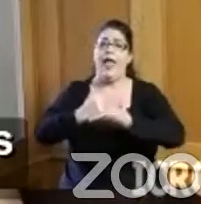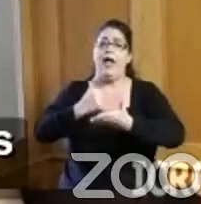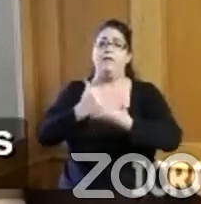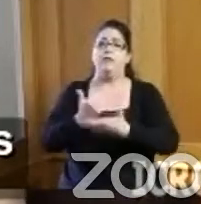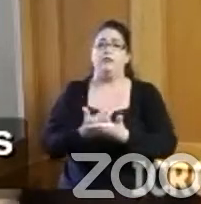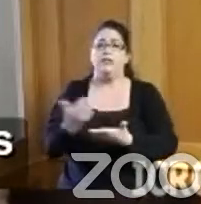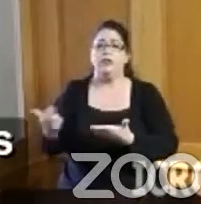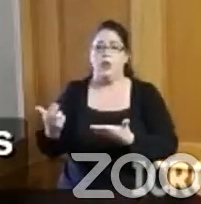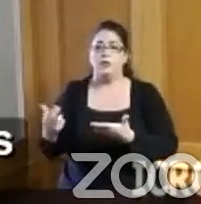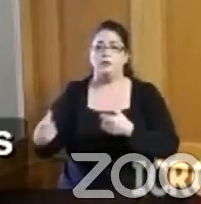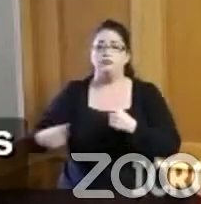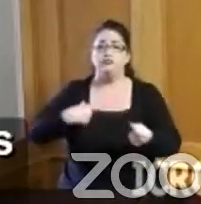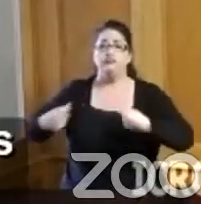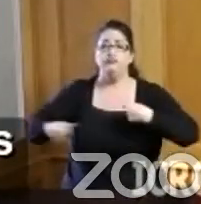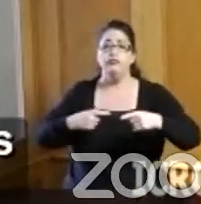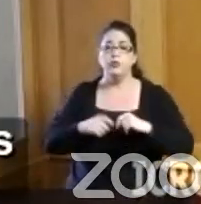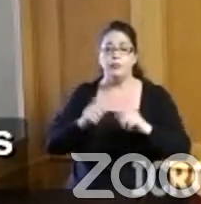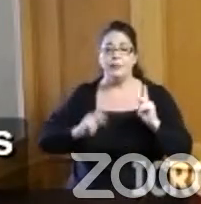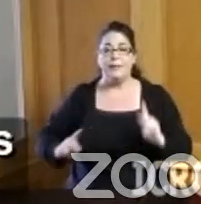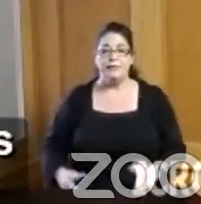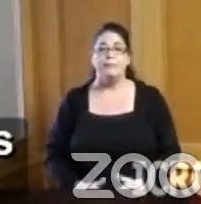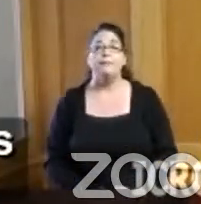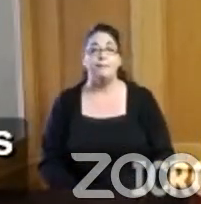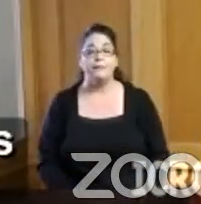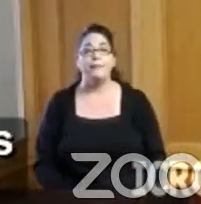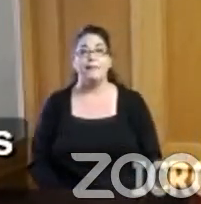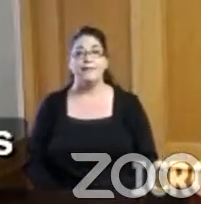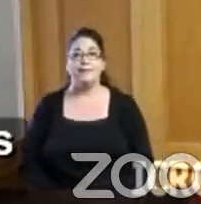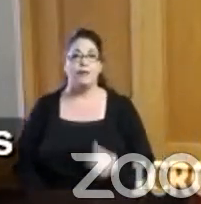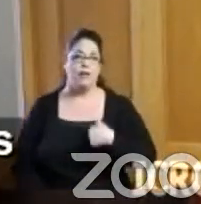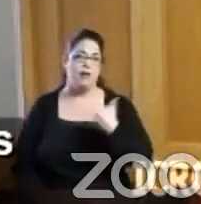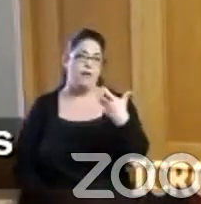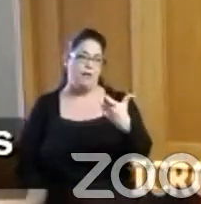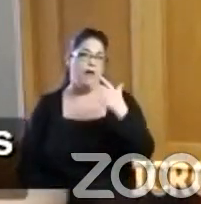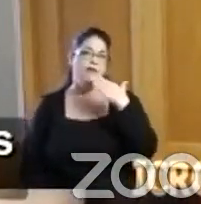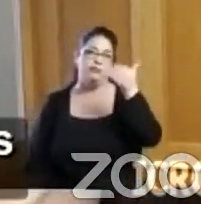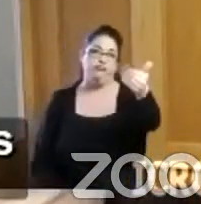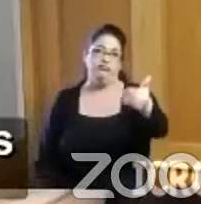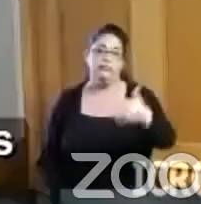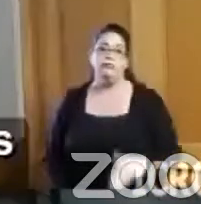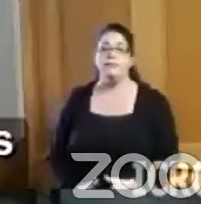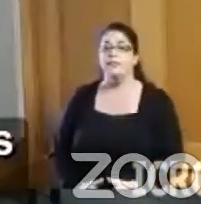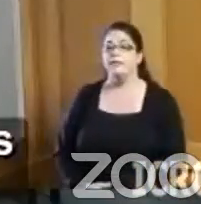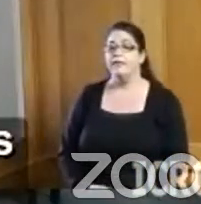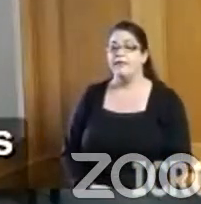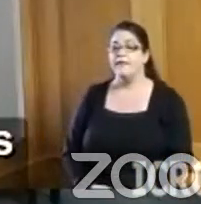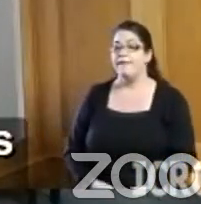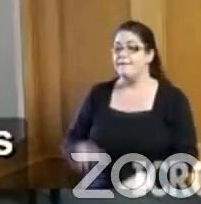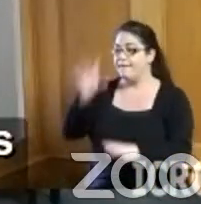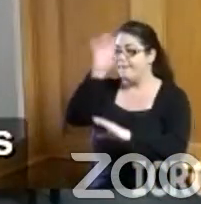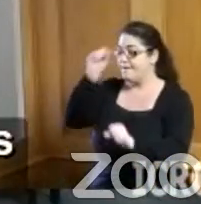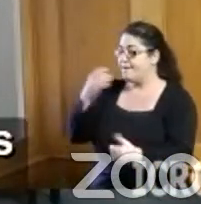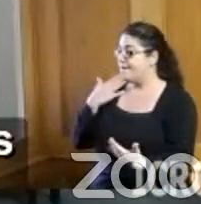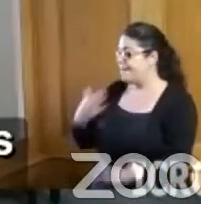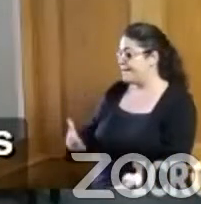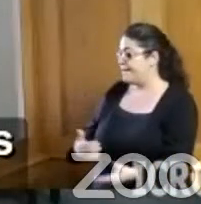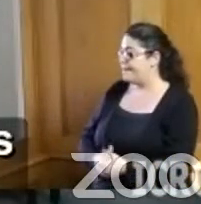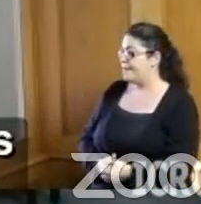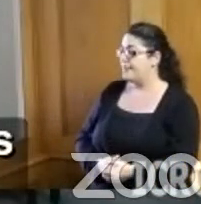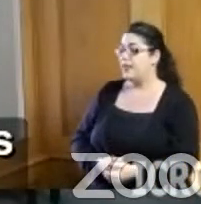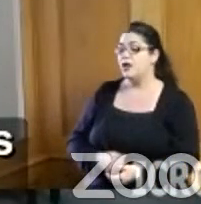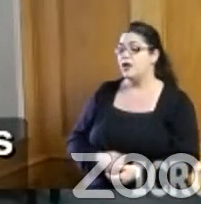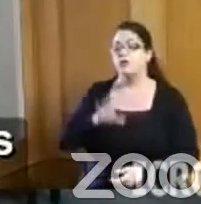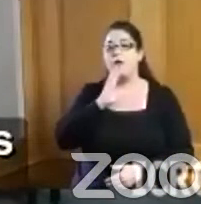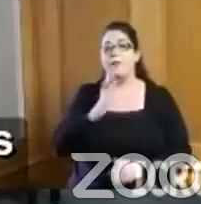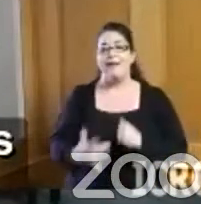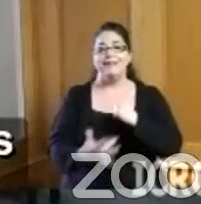you. So those are the kind of things I'd love for us to look at as we, you know, move forward. Thank you. And as you talk about the tech bus,